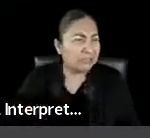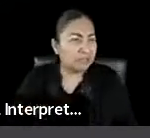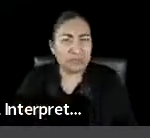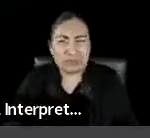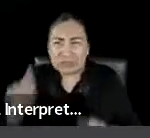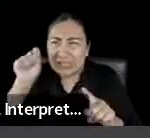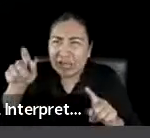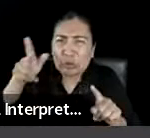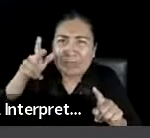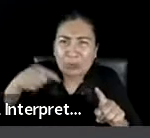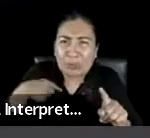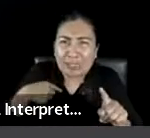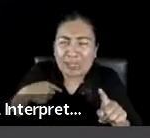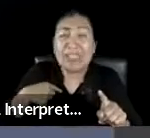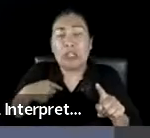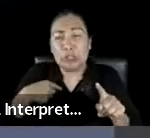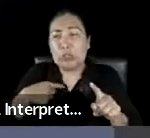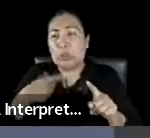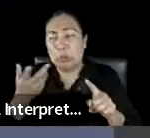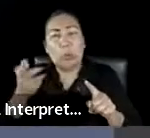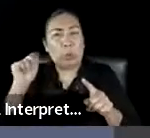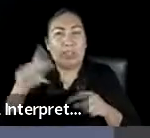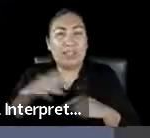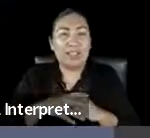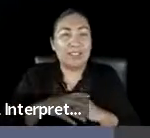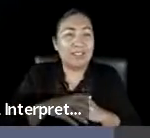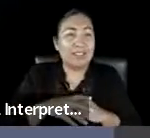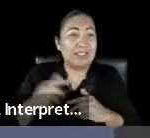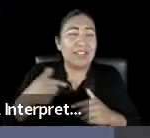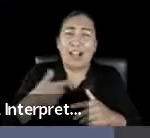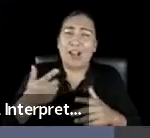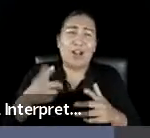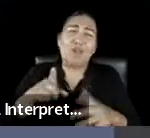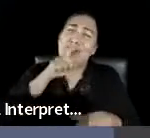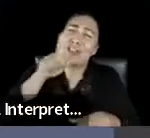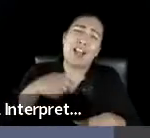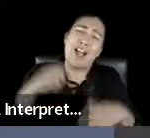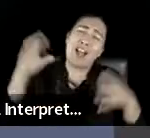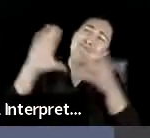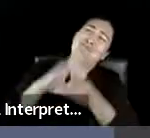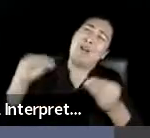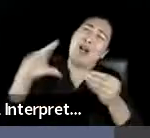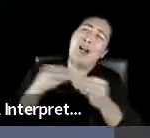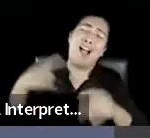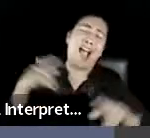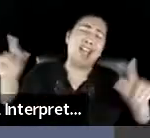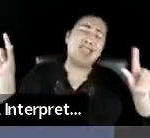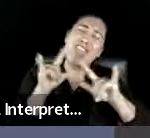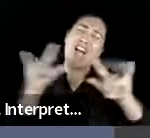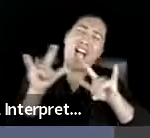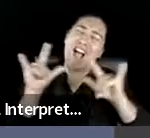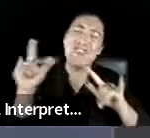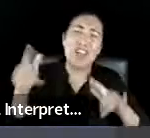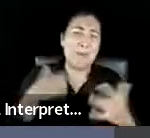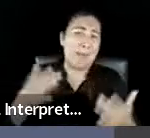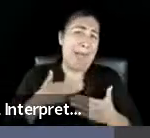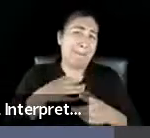You can hear me? All right. Well, I was just throwing a ton of love at you, man. So I'm glad you at least got to hear it.